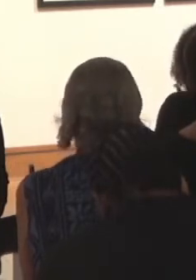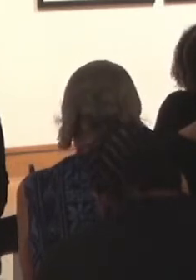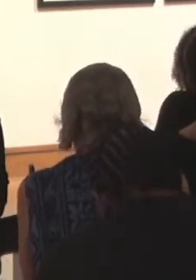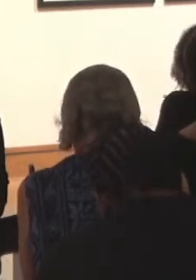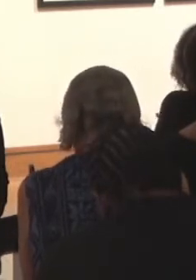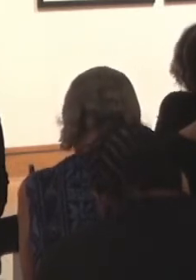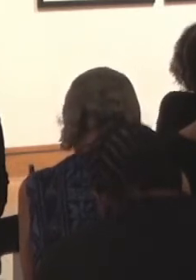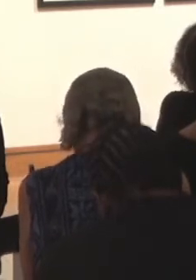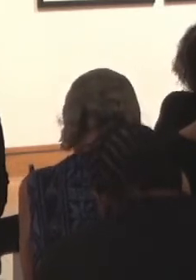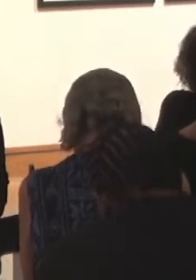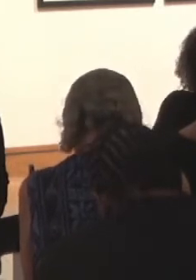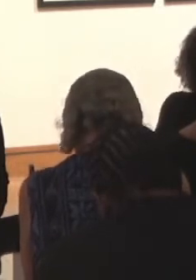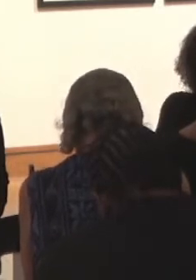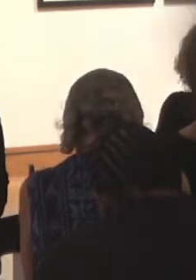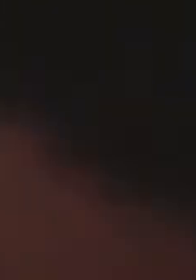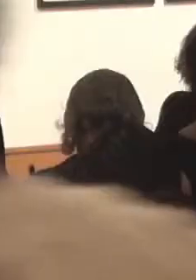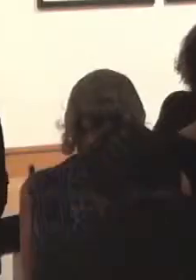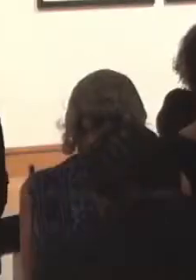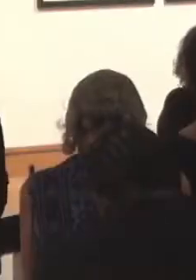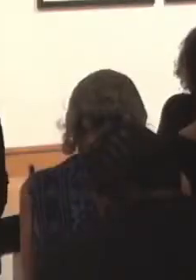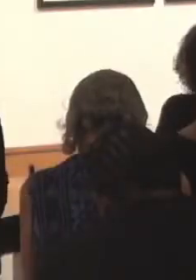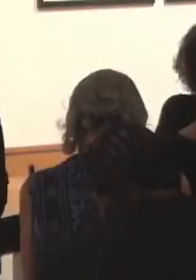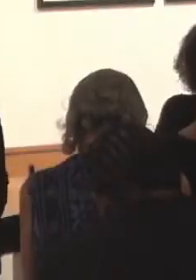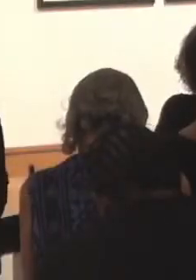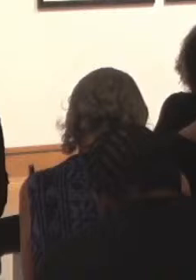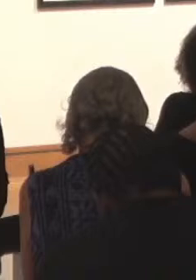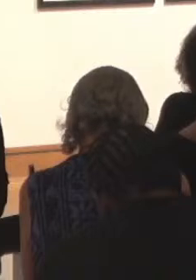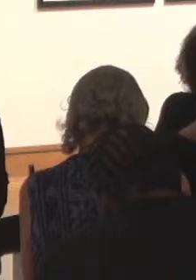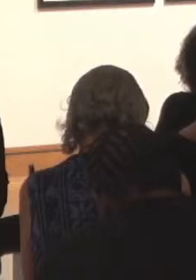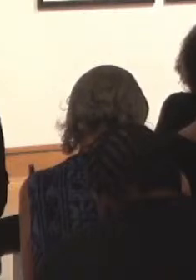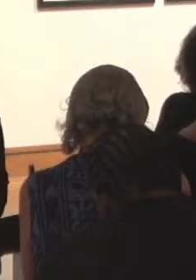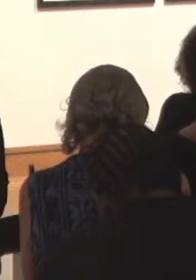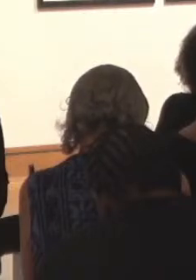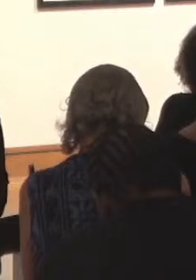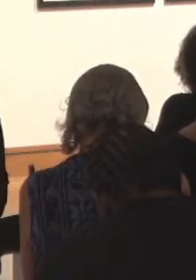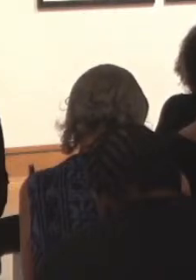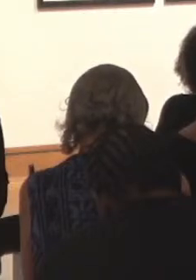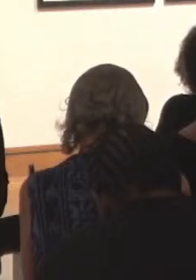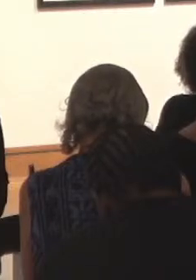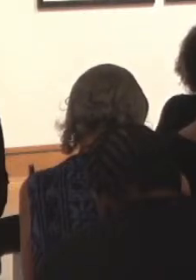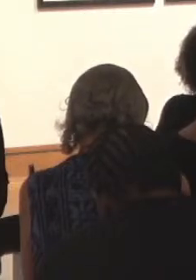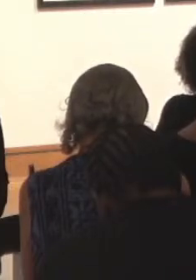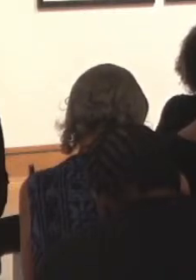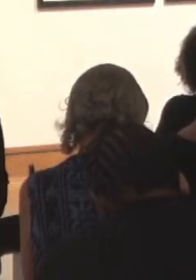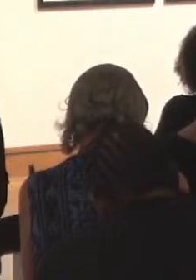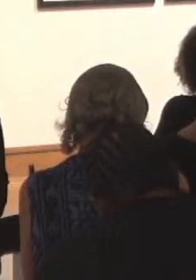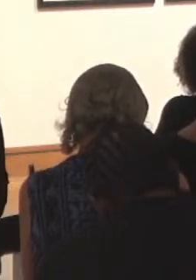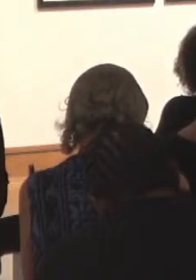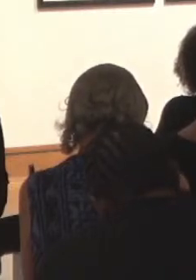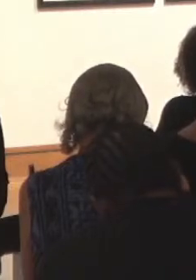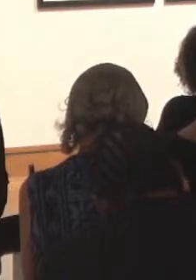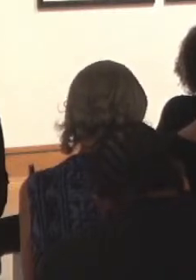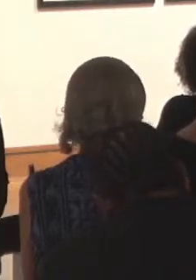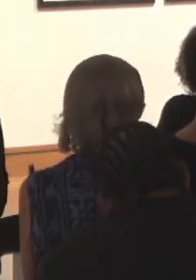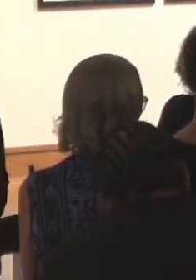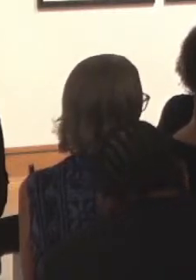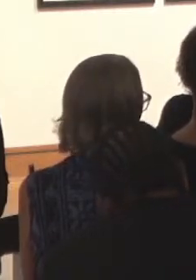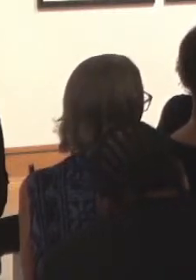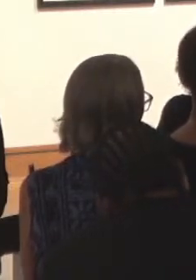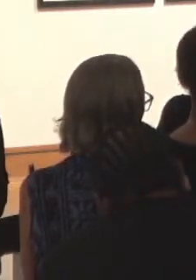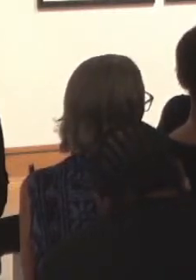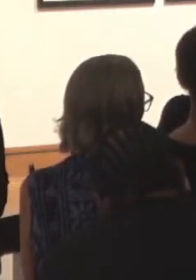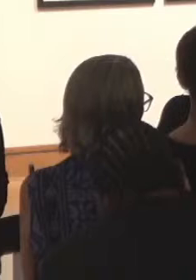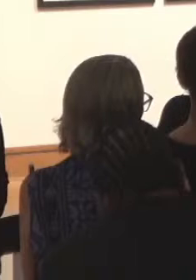Whereas, the emotional reaction is different. Yeah, no, I think that's a wonderful question. And absolutely, I am